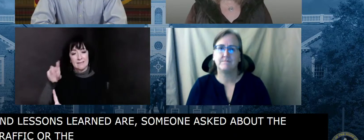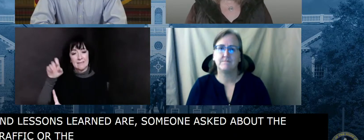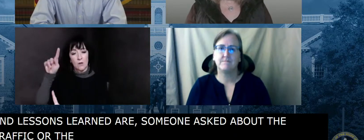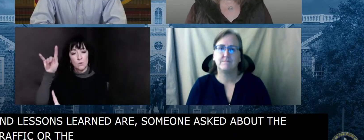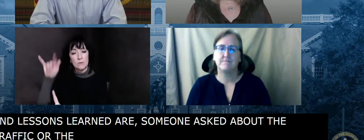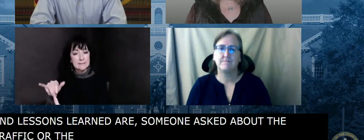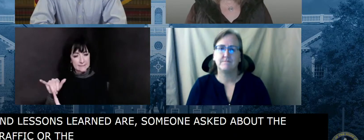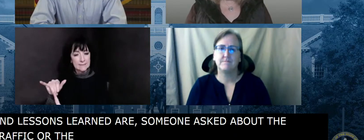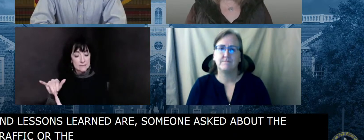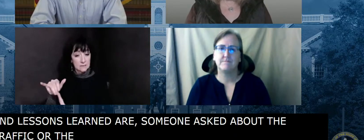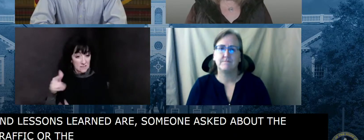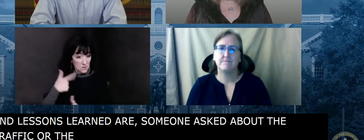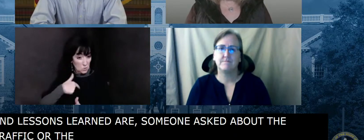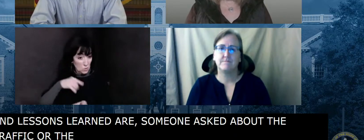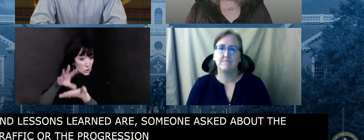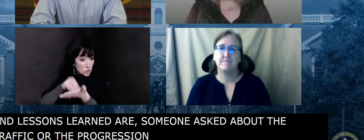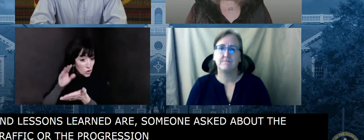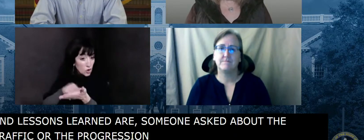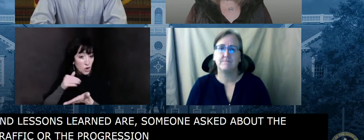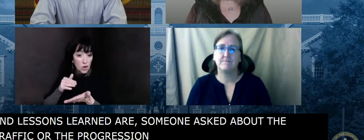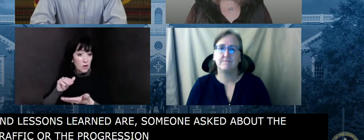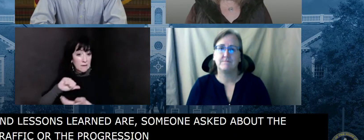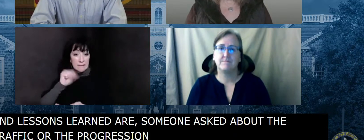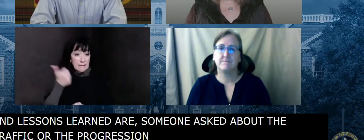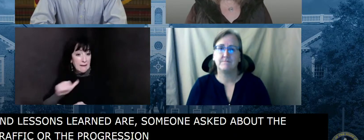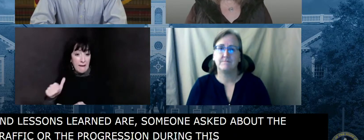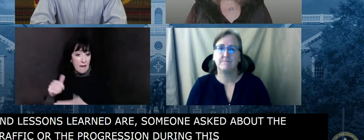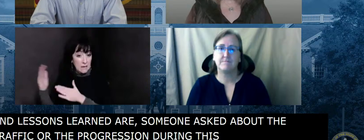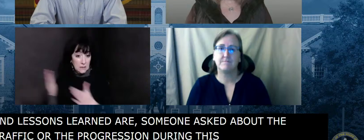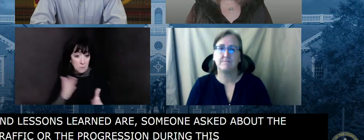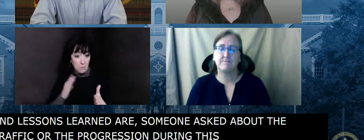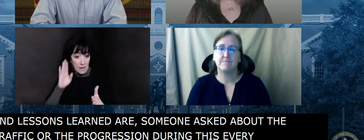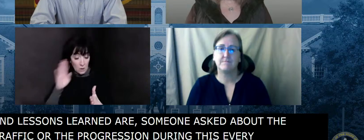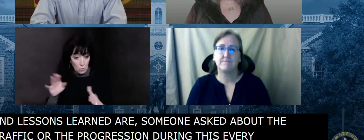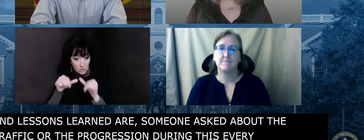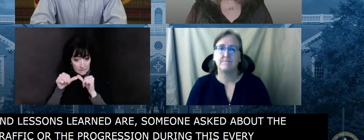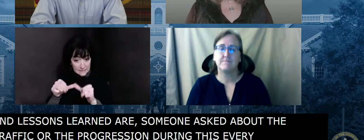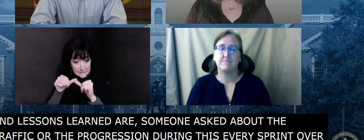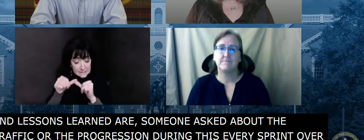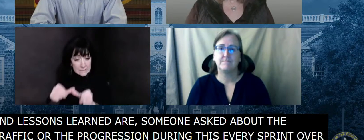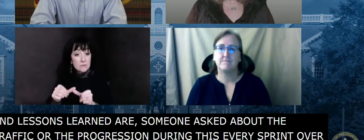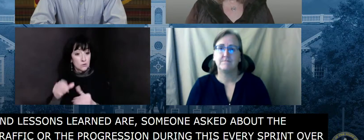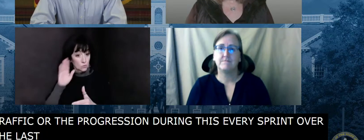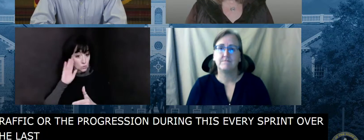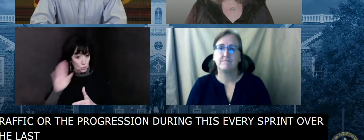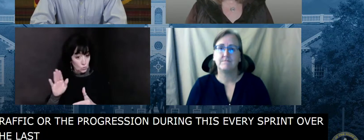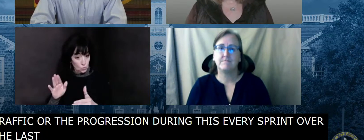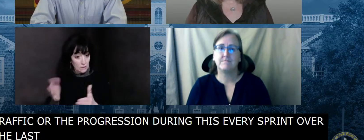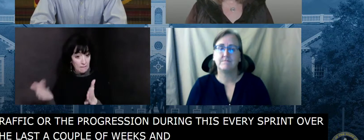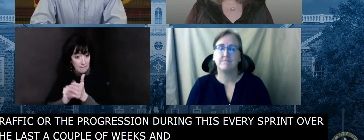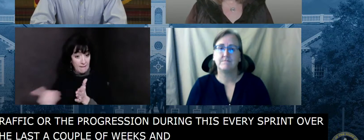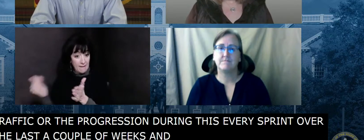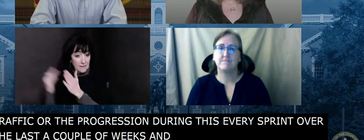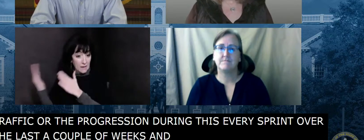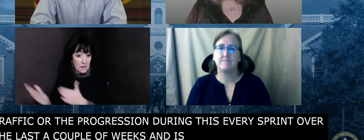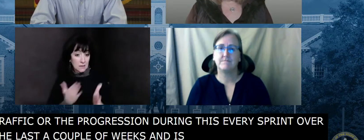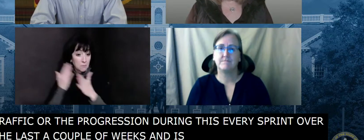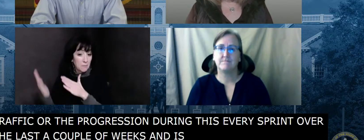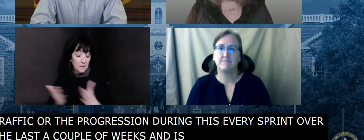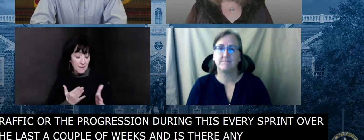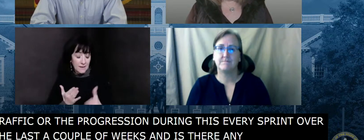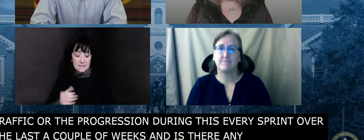sprint over the last couple of weeks? And are there any plans to continue or increase these mass vaccination sites? Yeah, we had a lot of